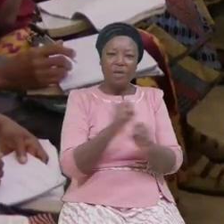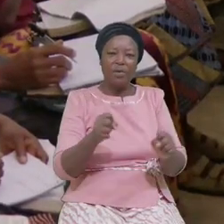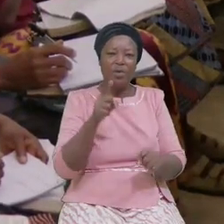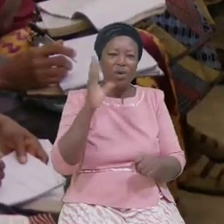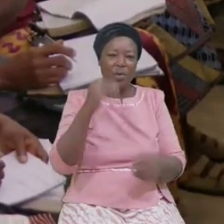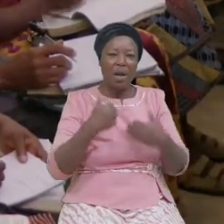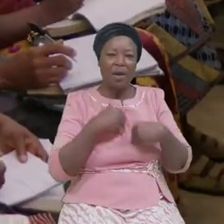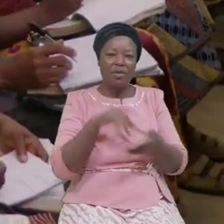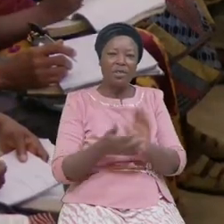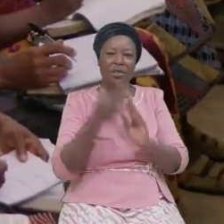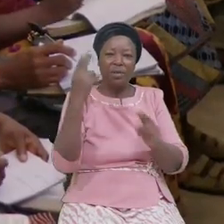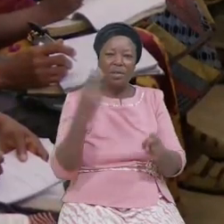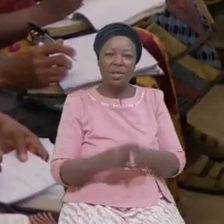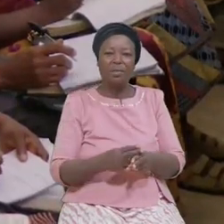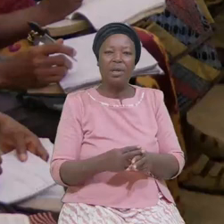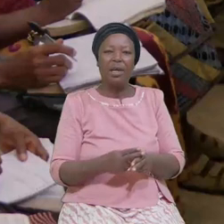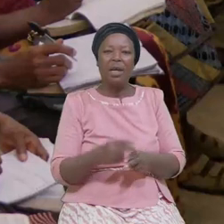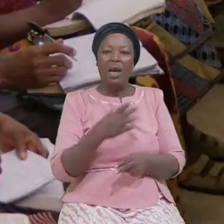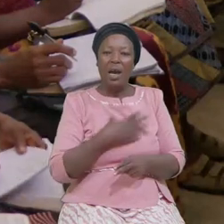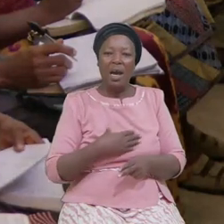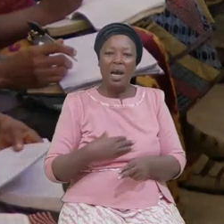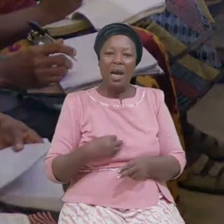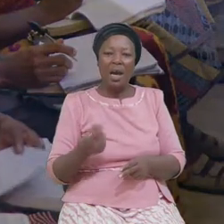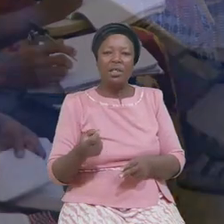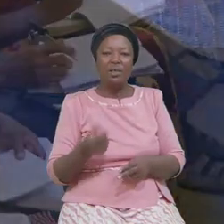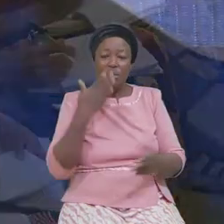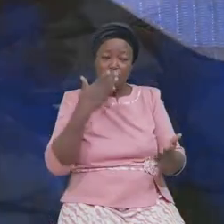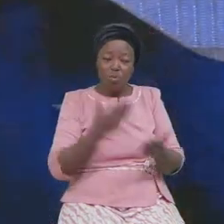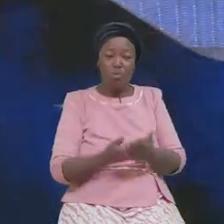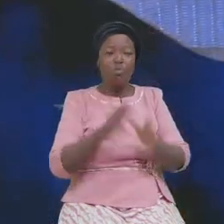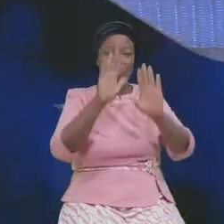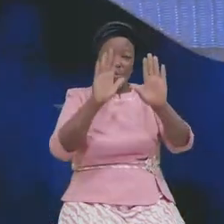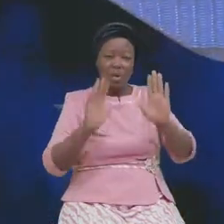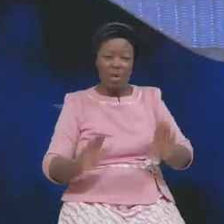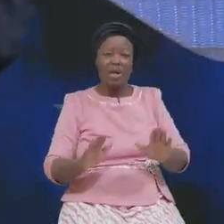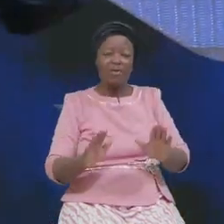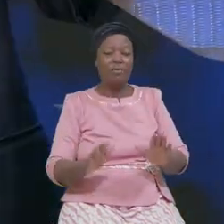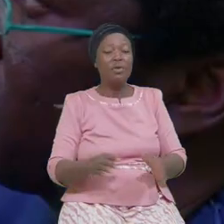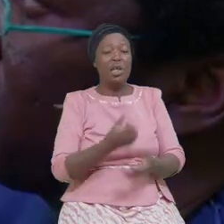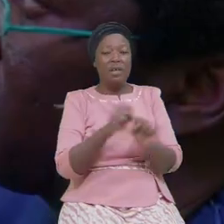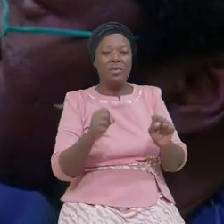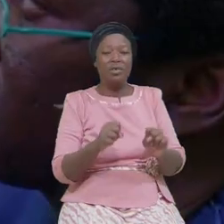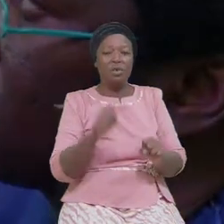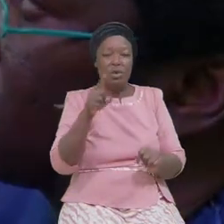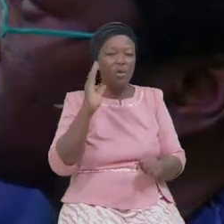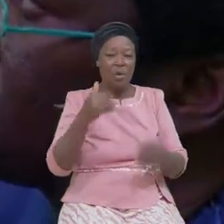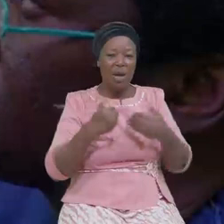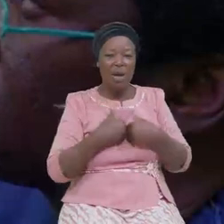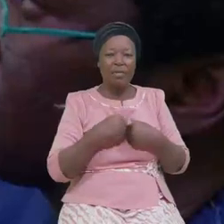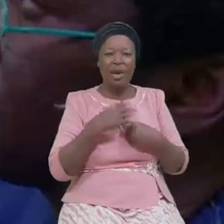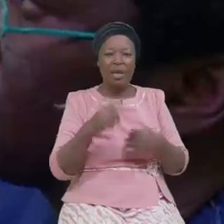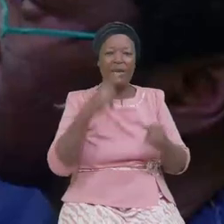will have. And a favorable salvation you will have. And the